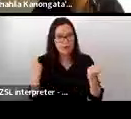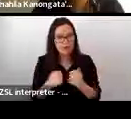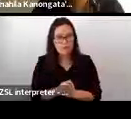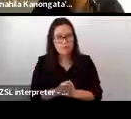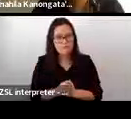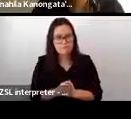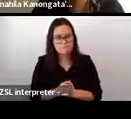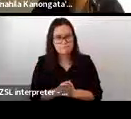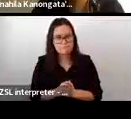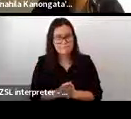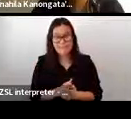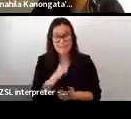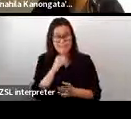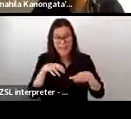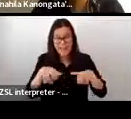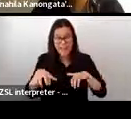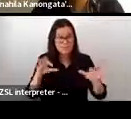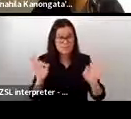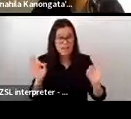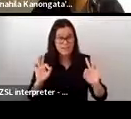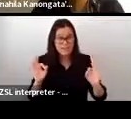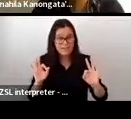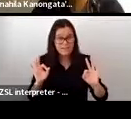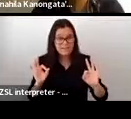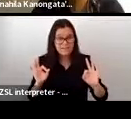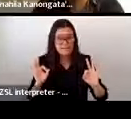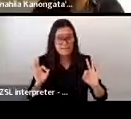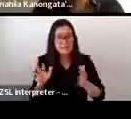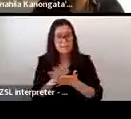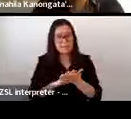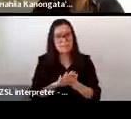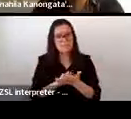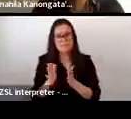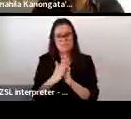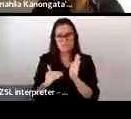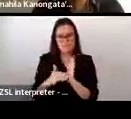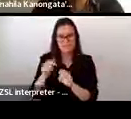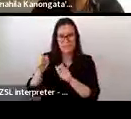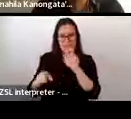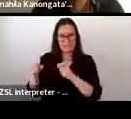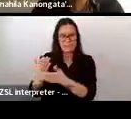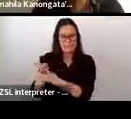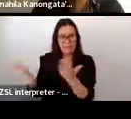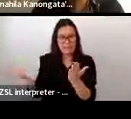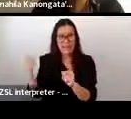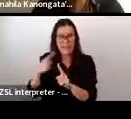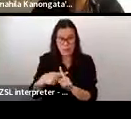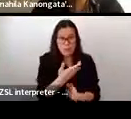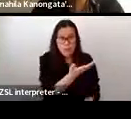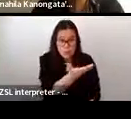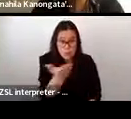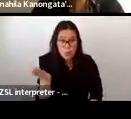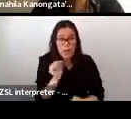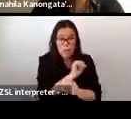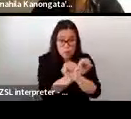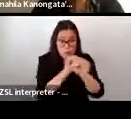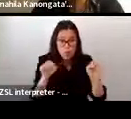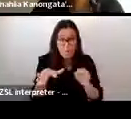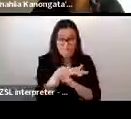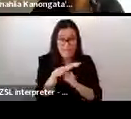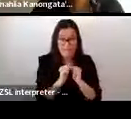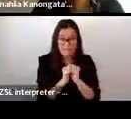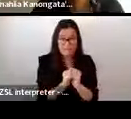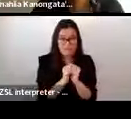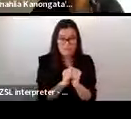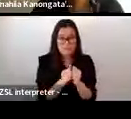would betray not only all the others I have listed, but would betray you and your loved ones. New